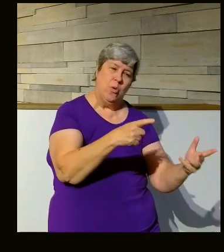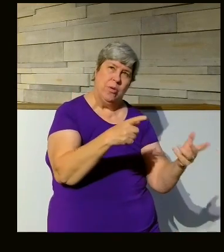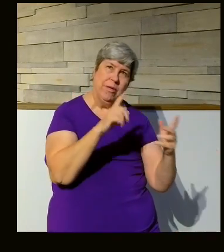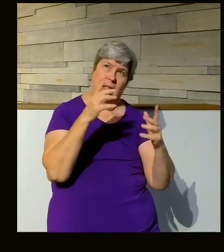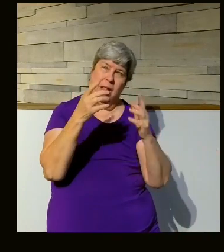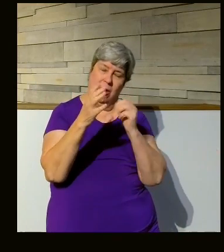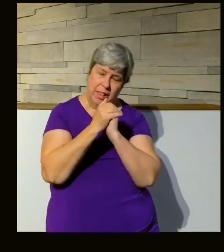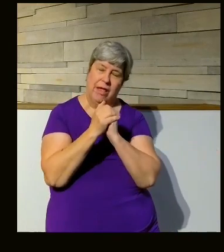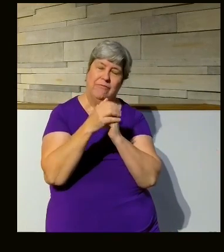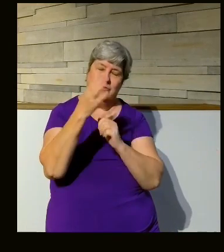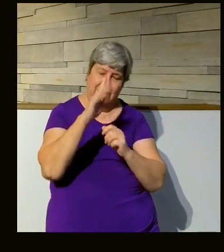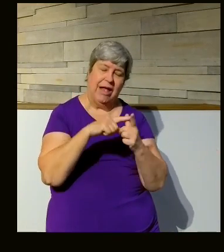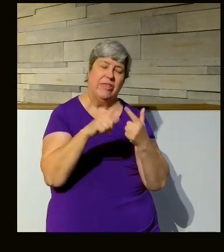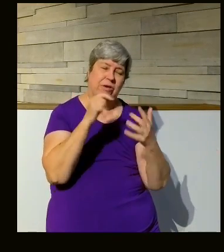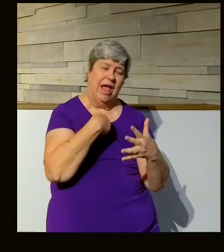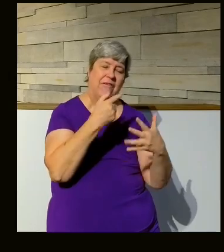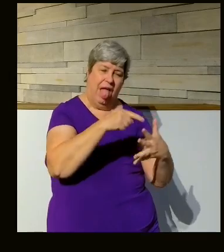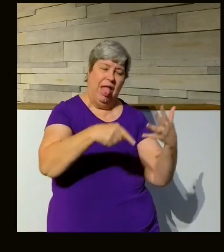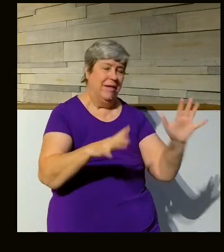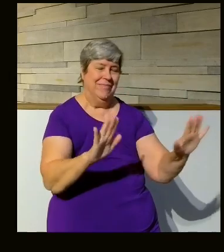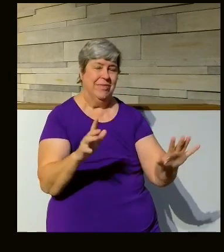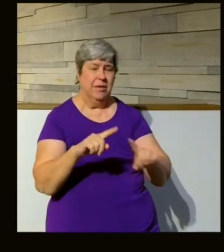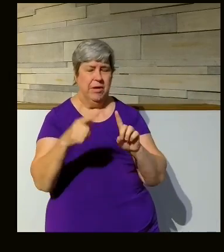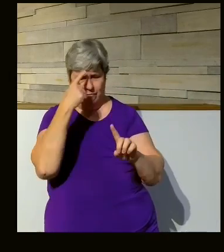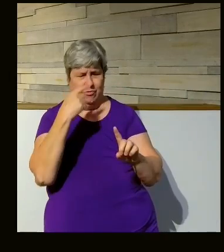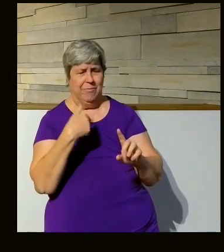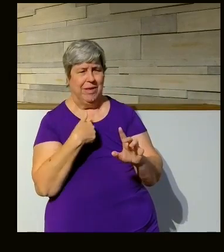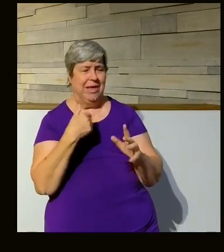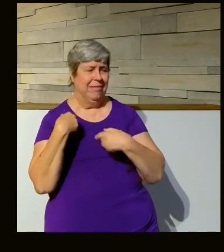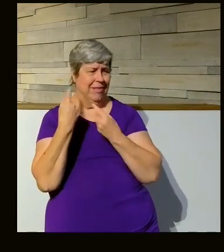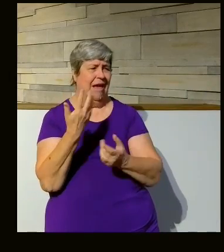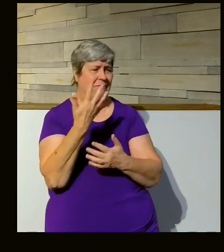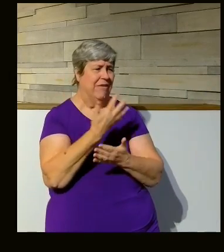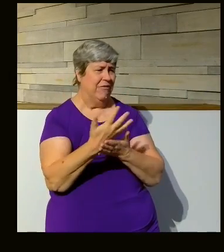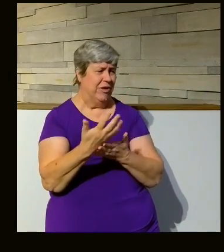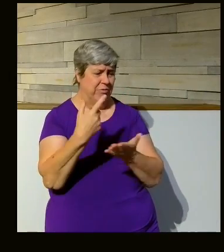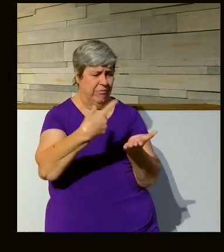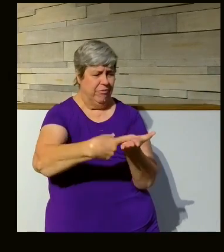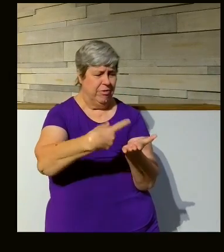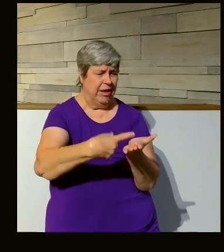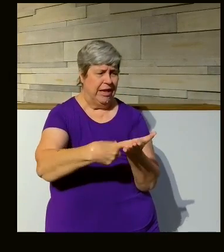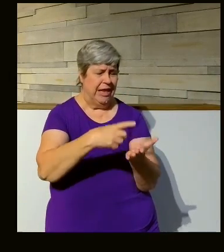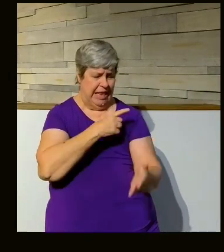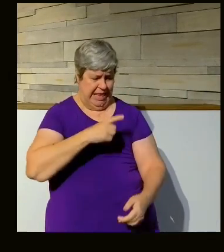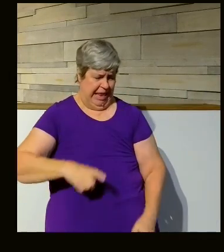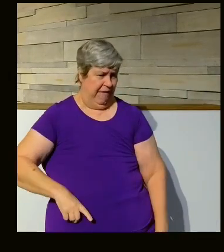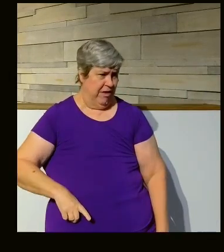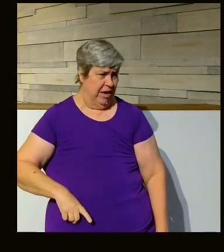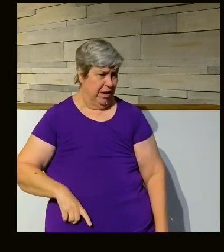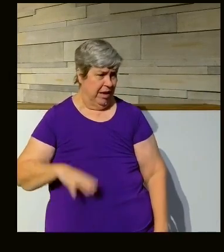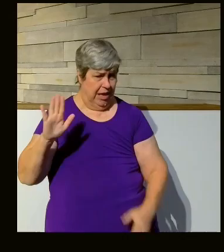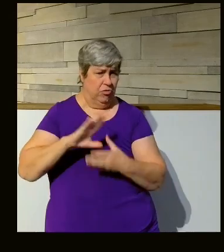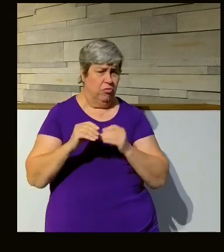is a life that you and I can have. And for me, as we've gone through the last 5 weeks through David and his story, to me, in a lot of ways,